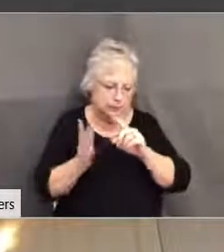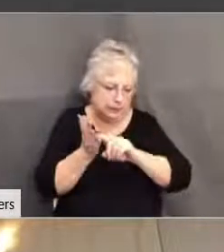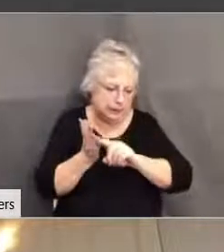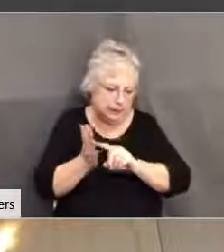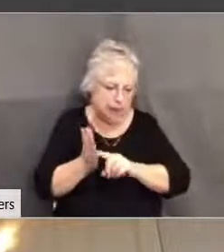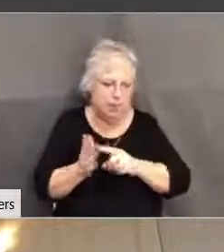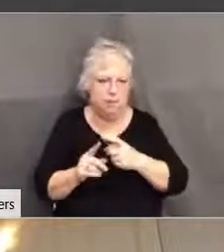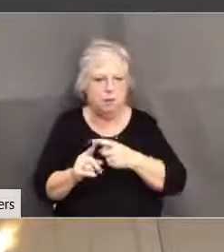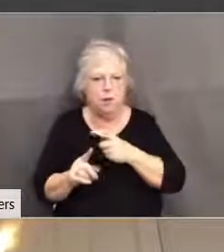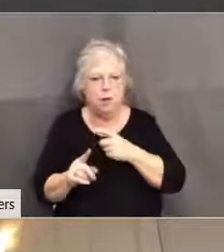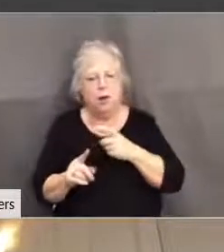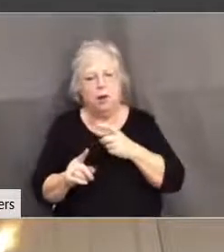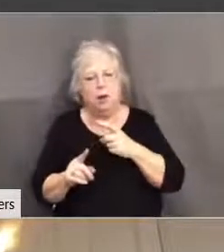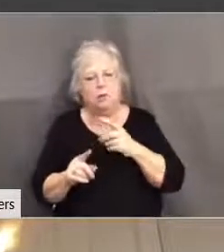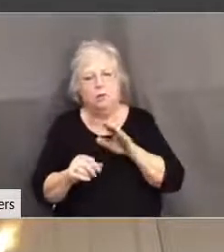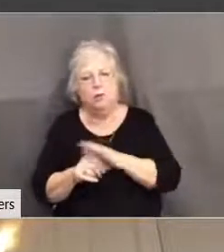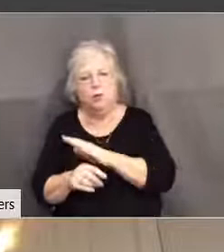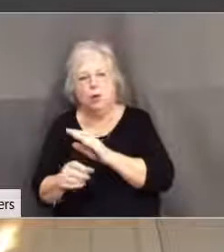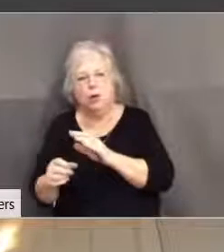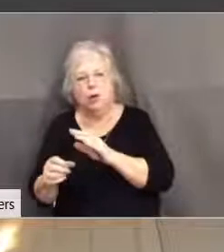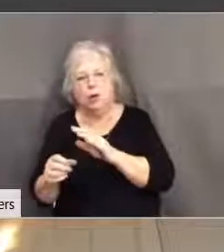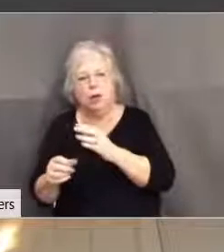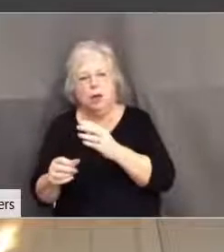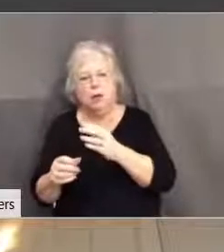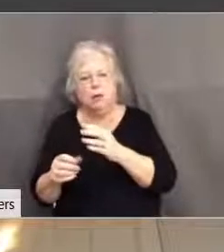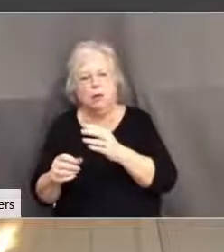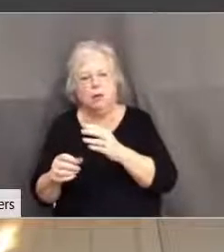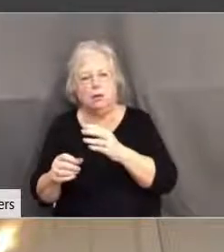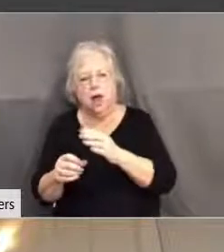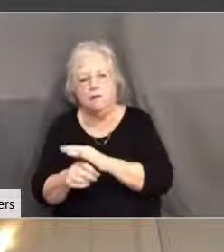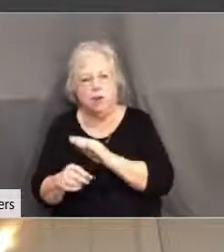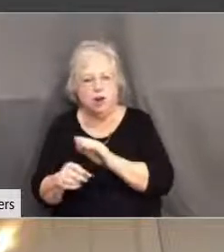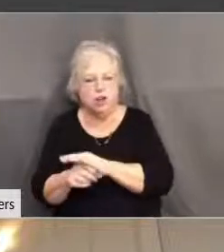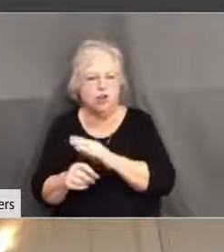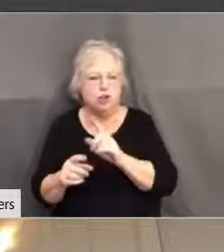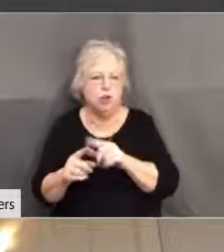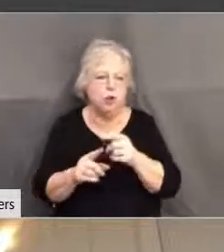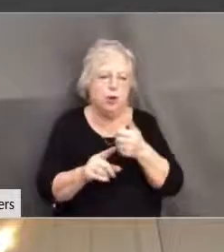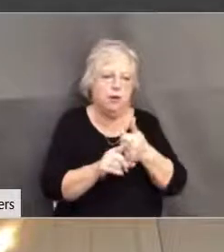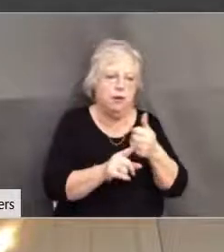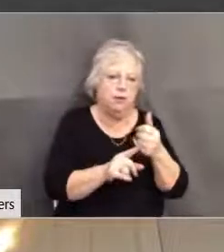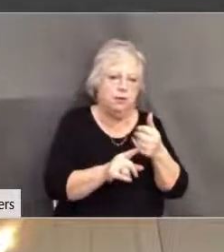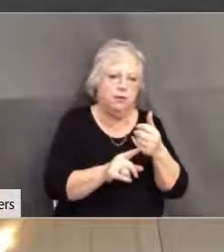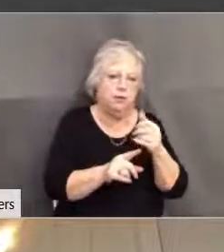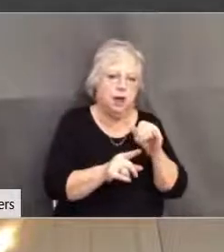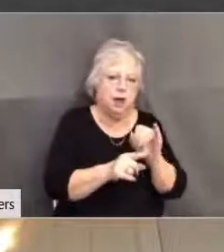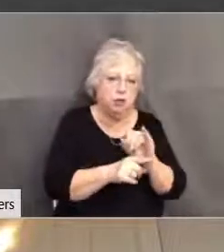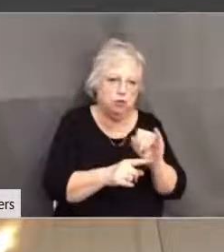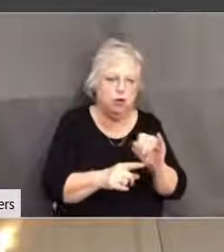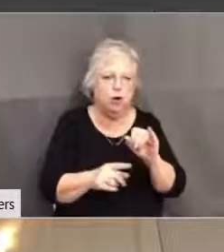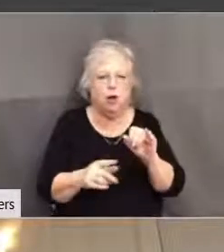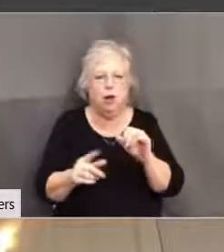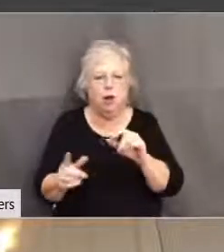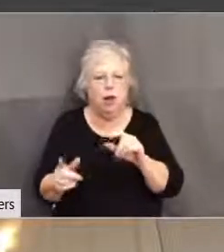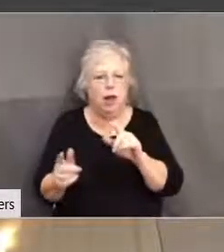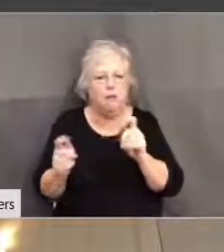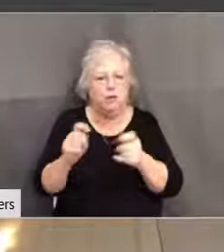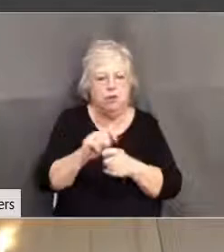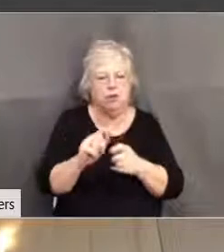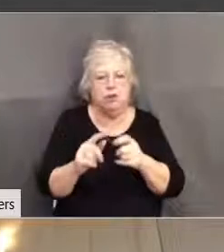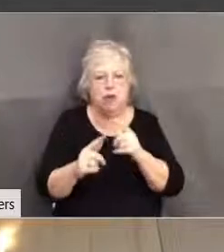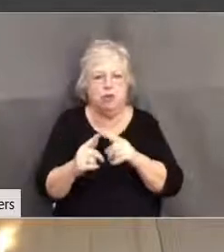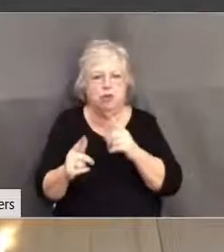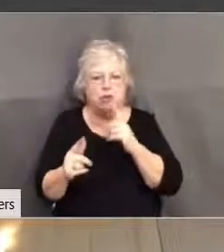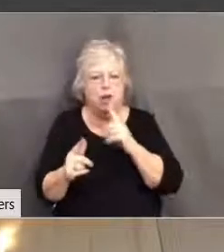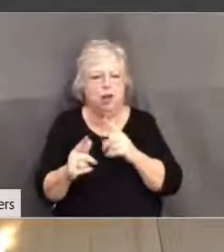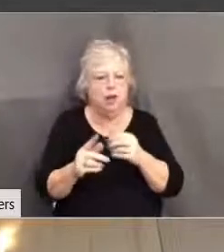coverage private carrier to some form of self-insured, normally the self-insured pro forma has been